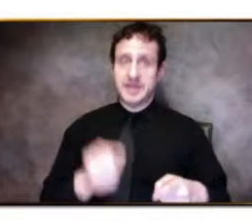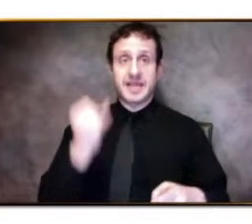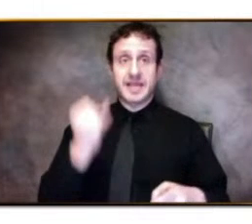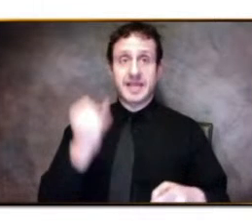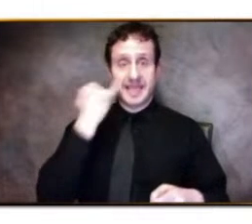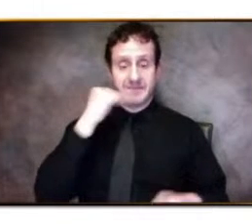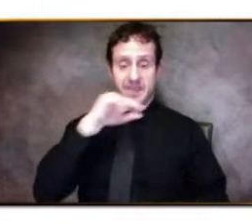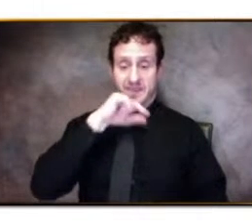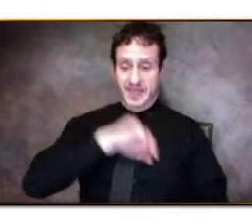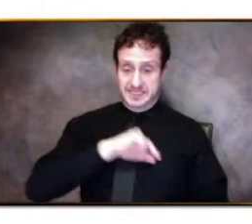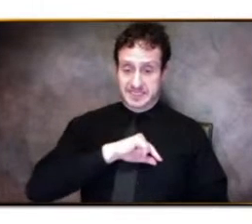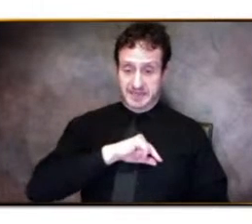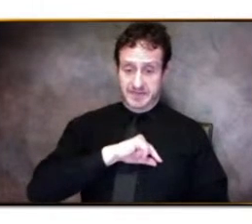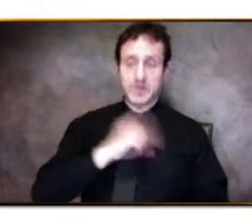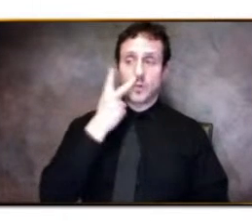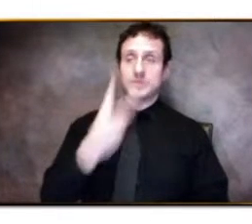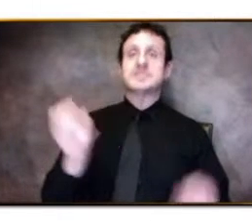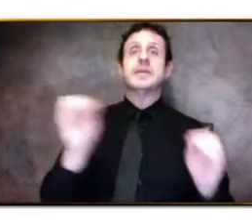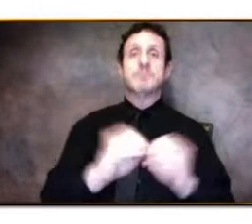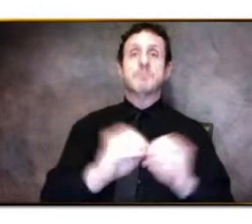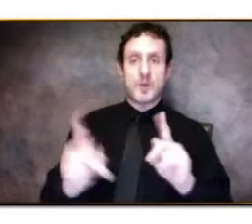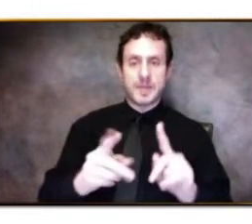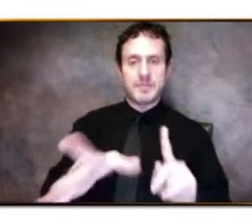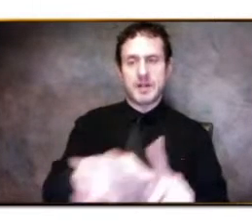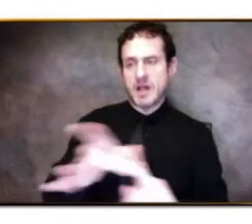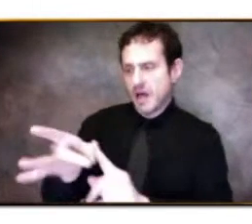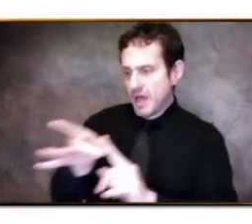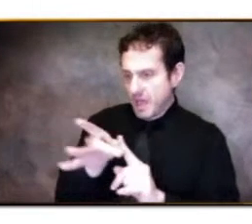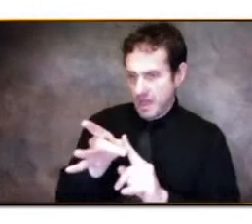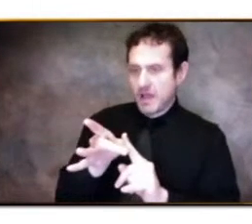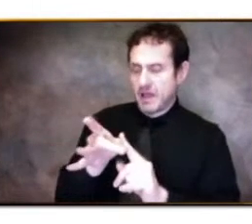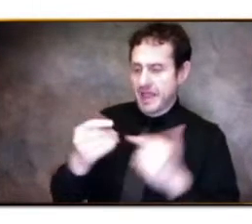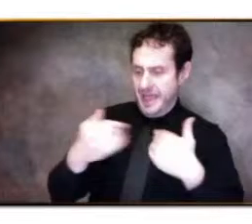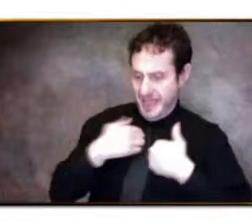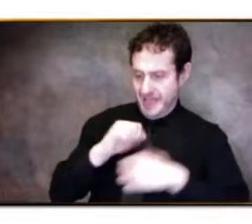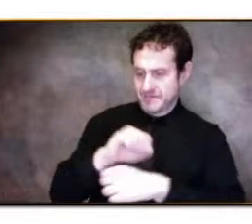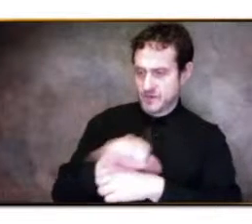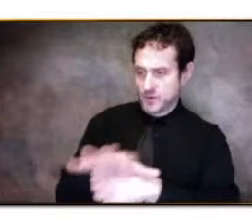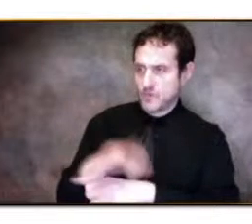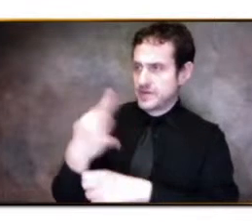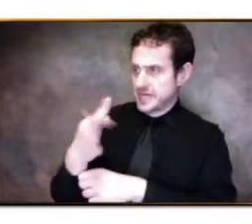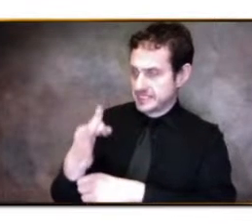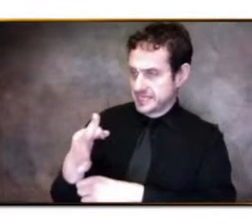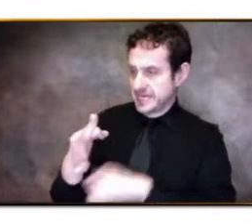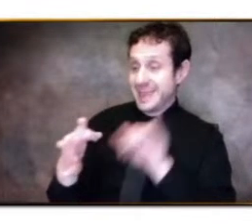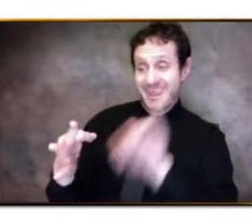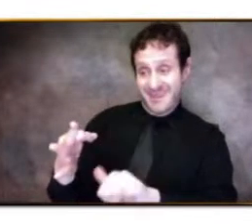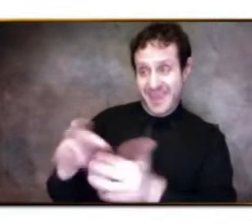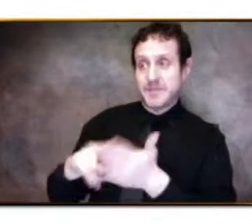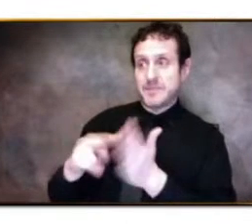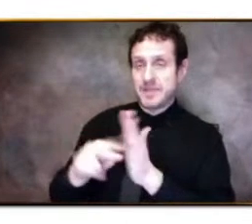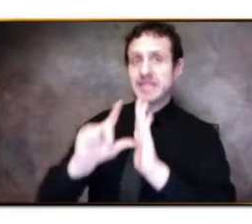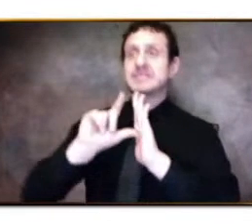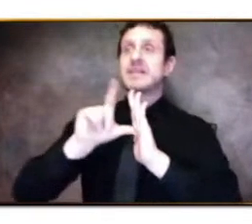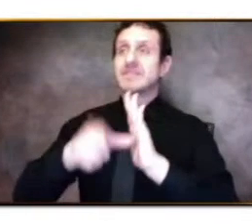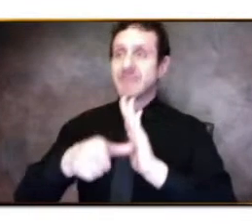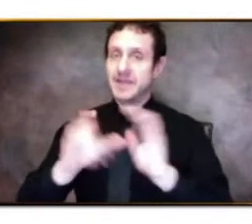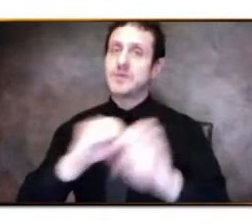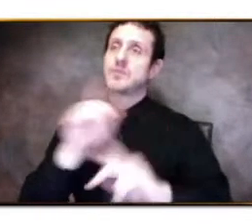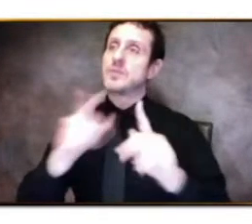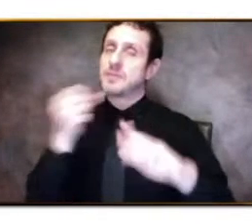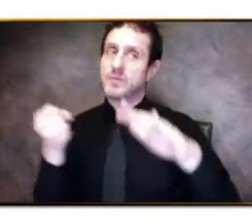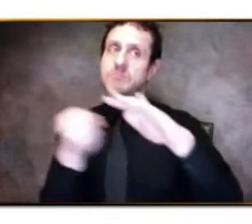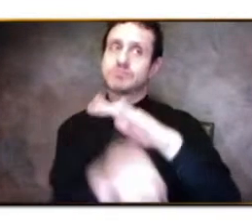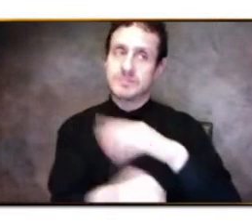of cases will increase. You obviously have to have a positive case before you get people who end up in the